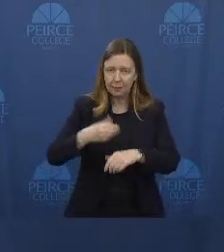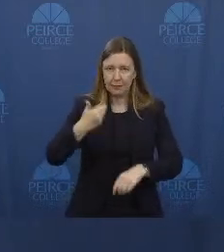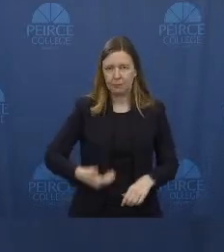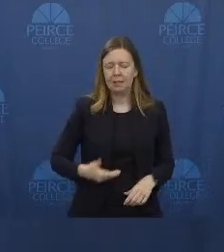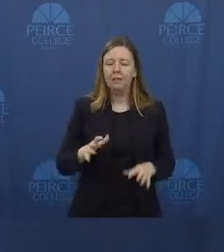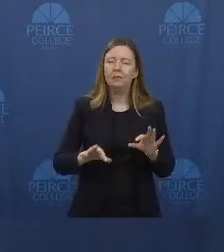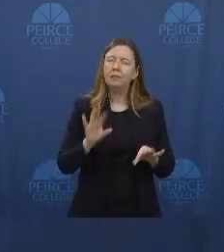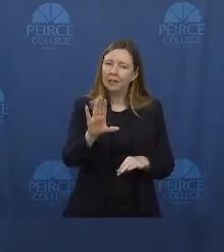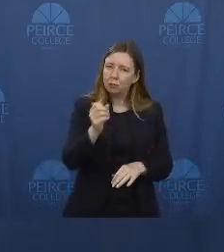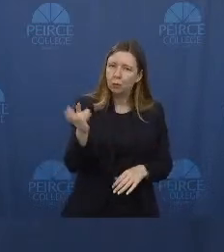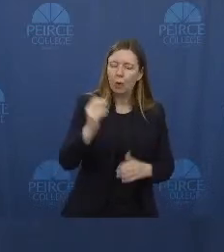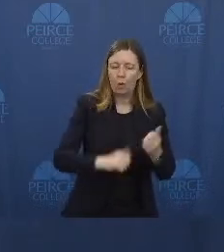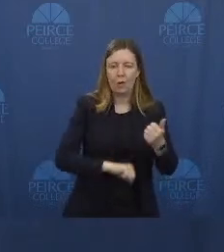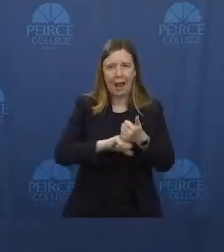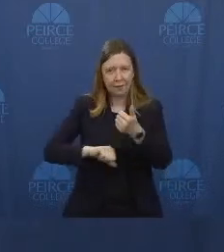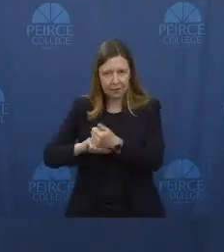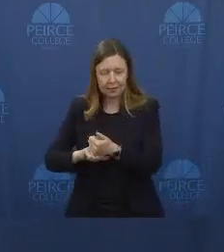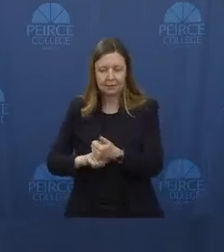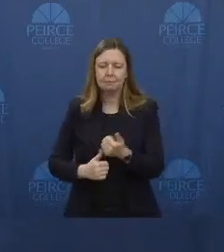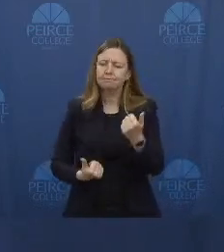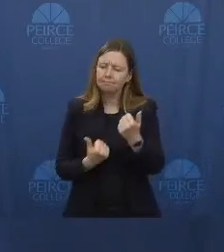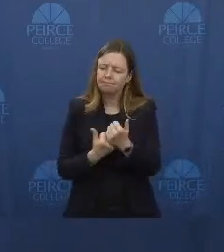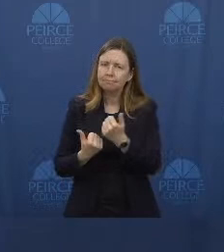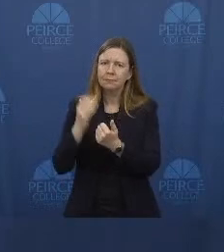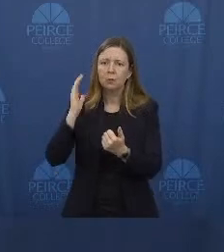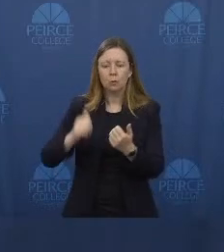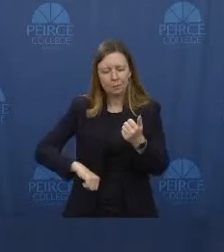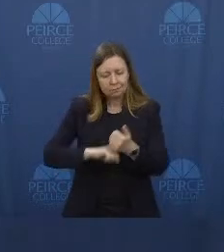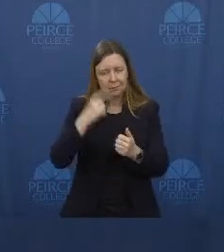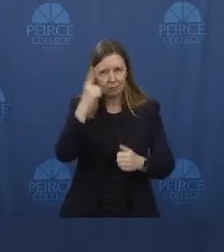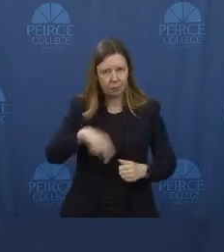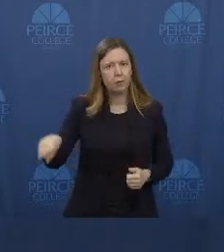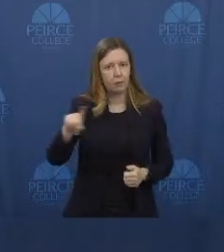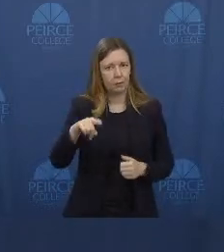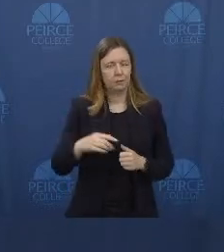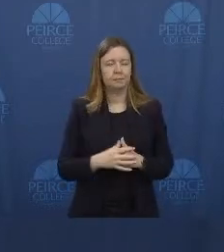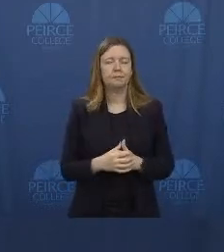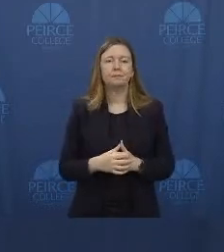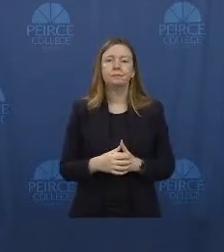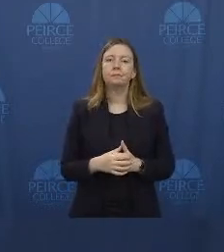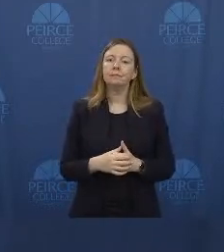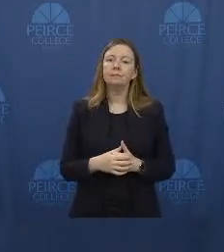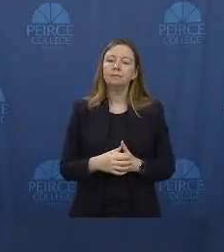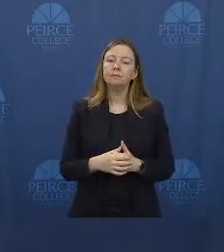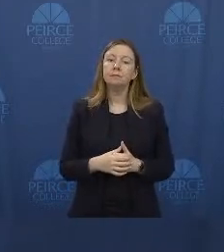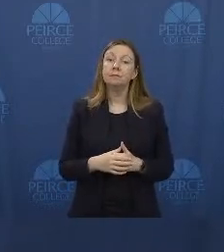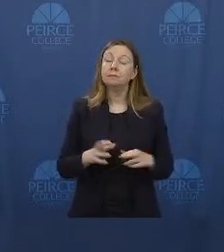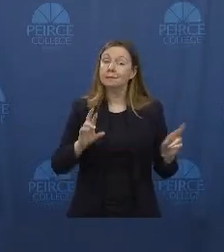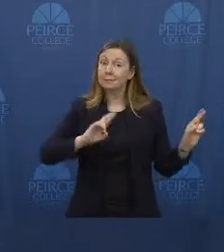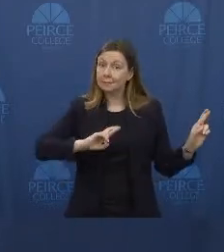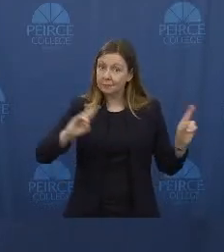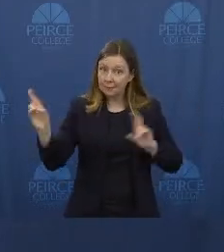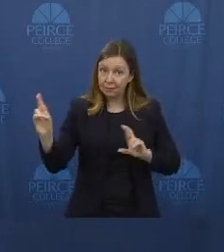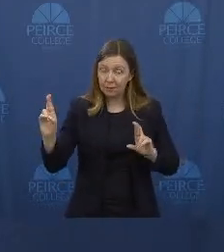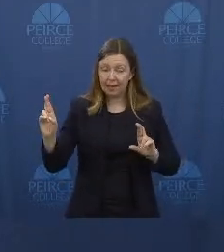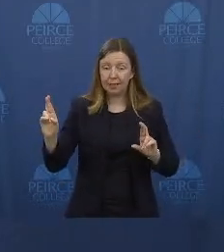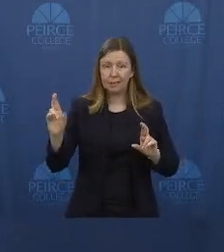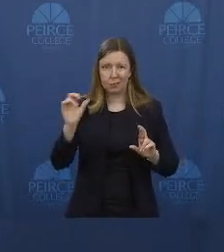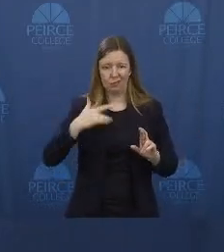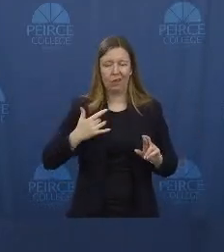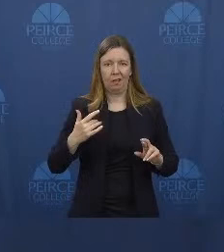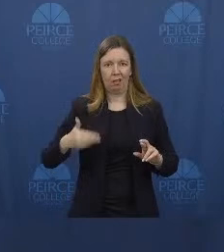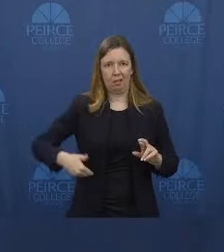your own advocates and sponsors who will speak for you. Be ready to be